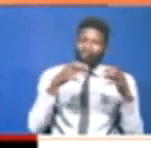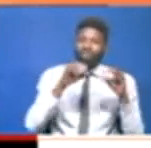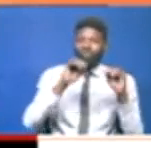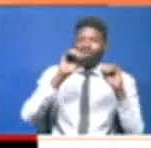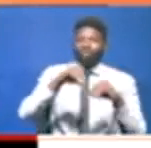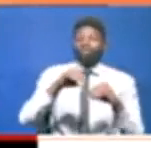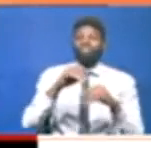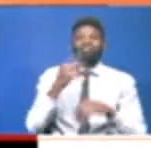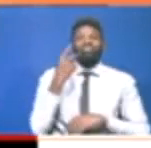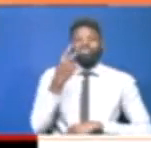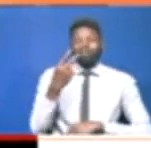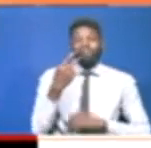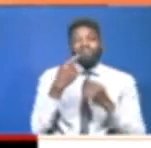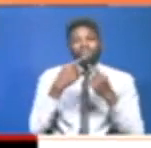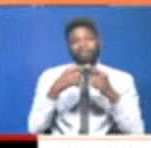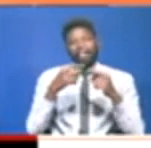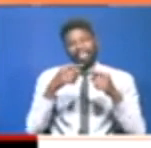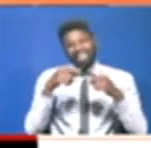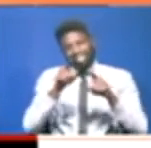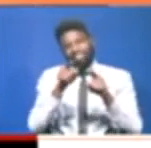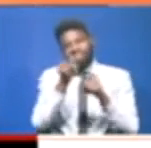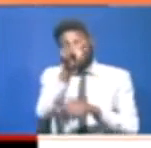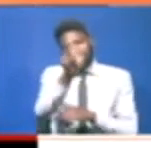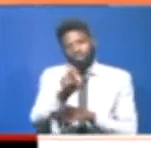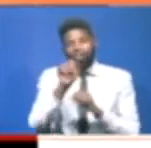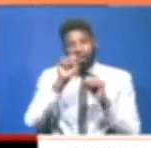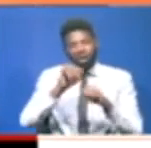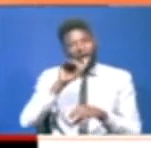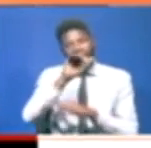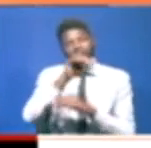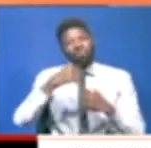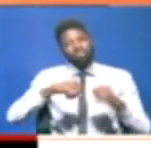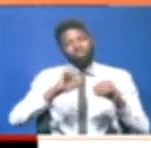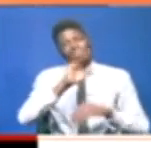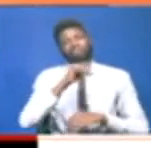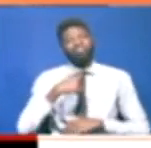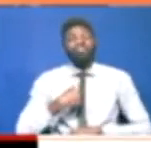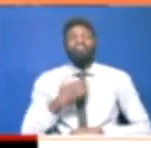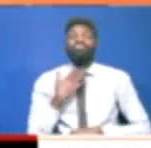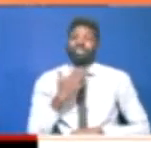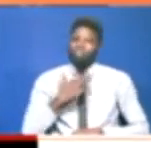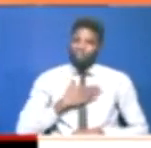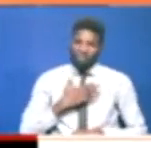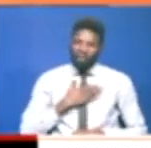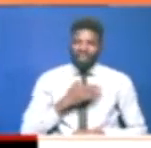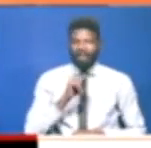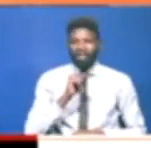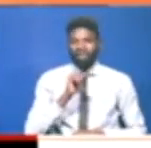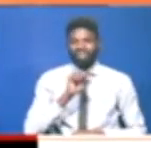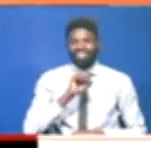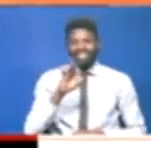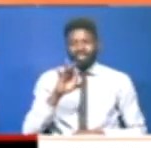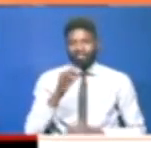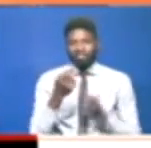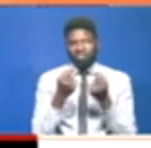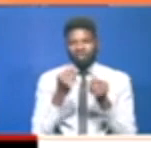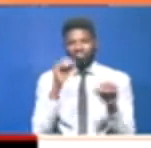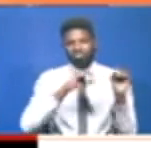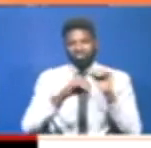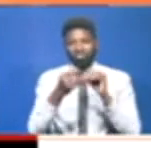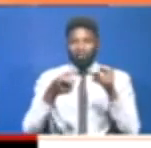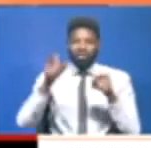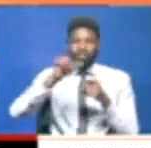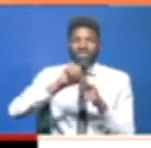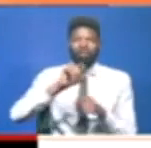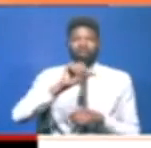James, can you go to your employer and say, hey, I would want to increase my NSSF contribution to 5,000 shillings, for